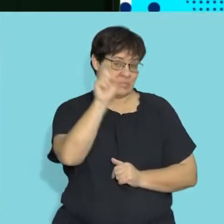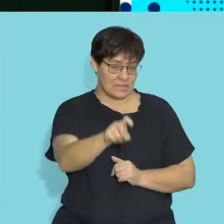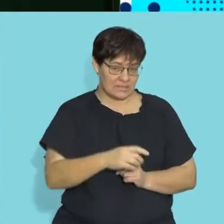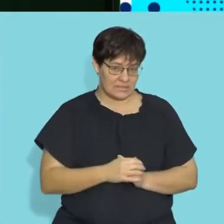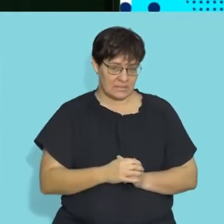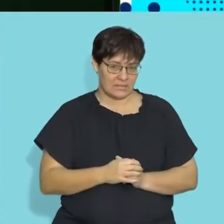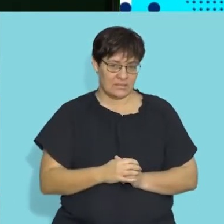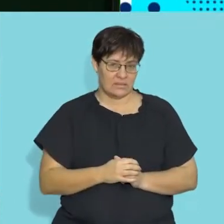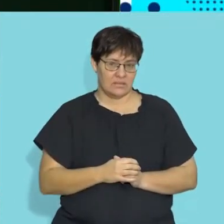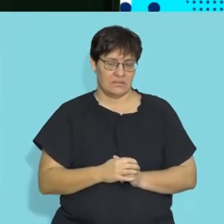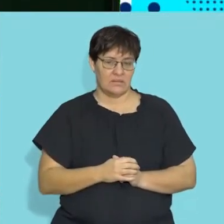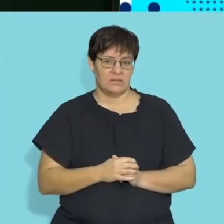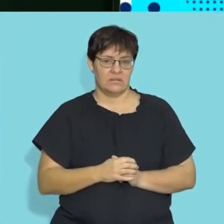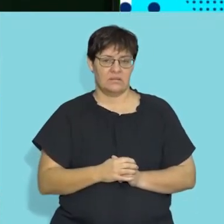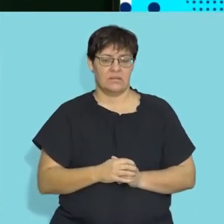note of.